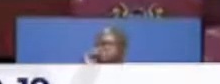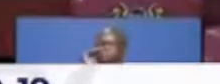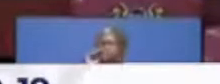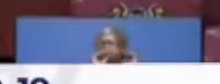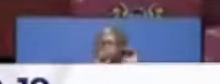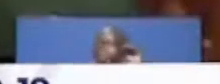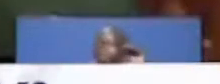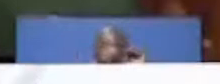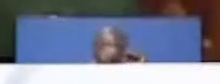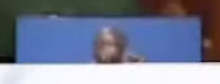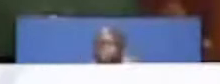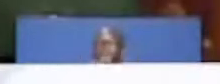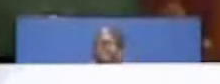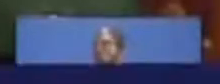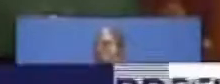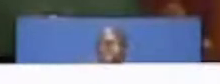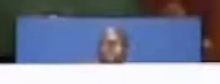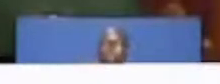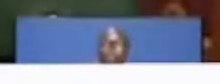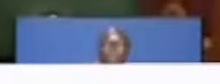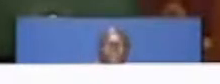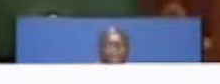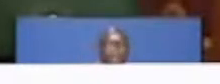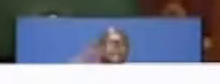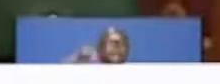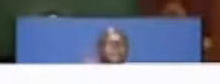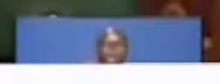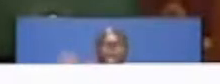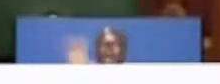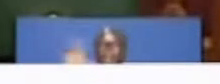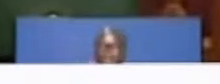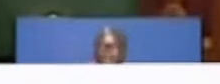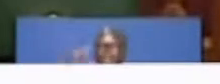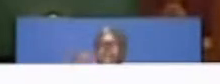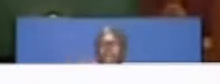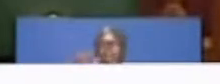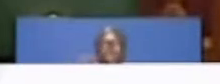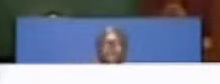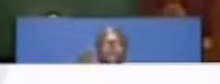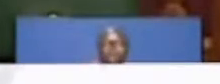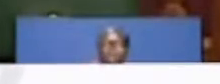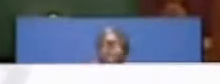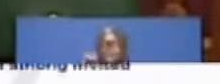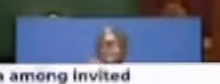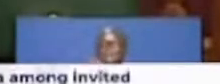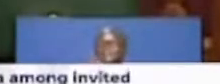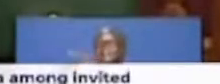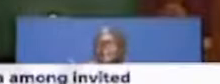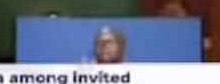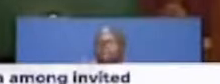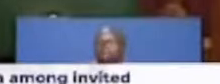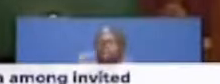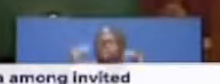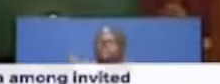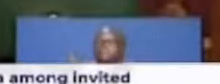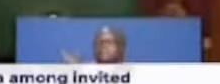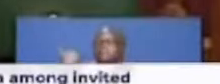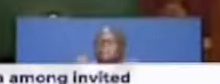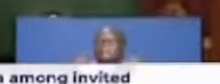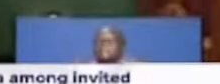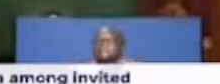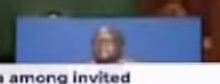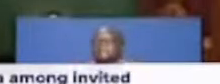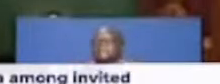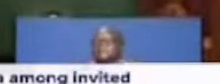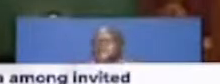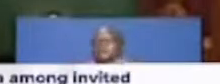as the 12th wealthiest nation in Africa when I took over, we have now moved 6 ranks to become